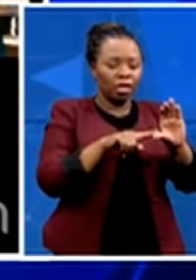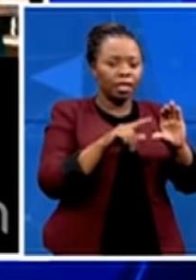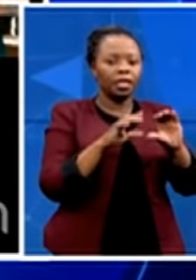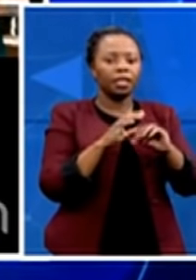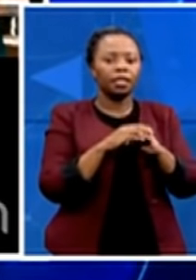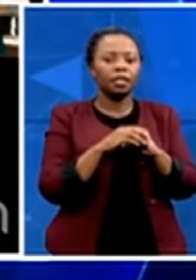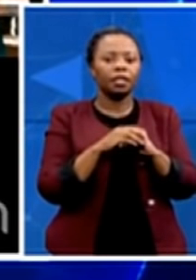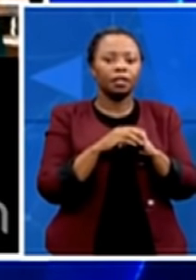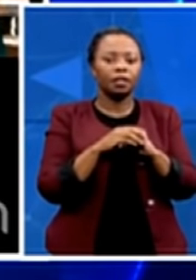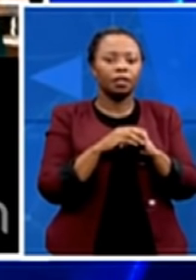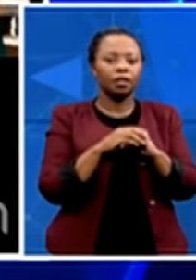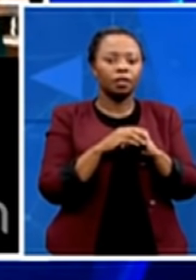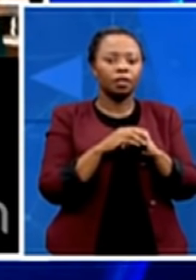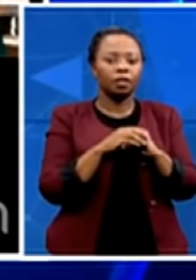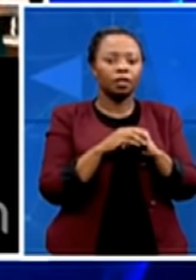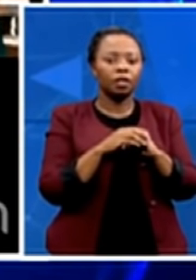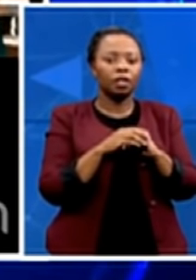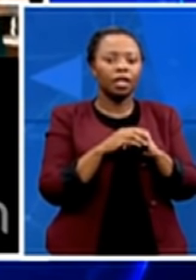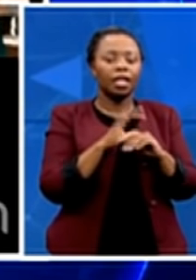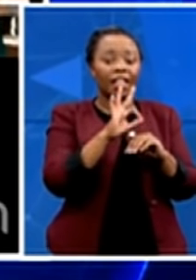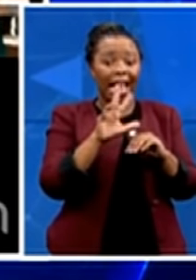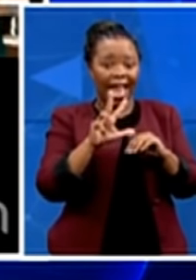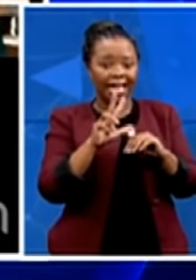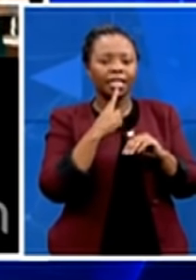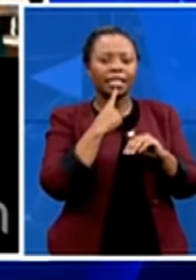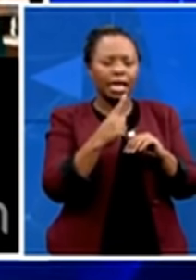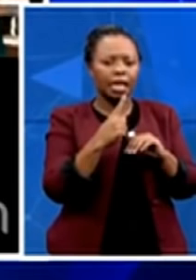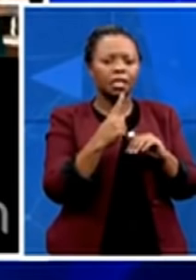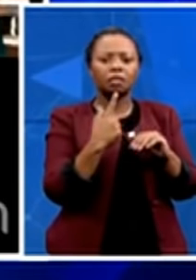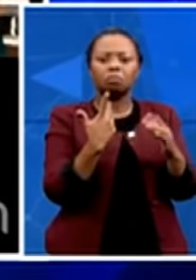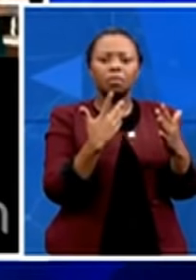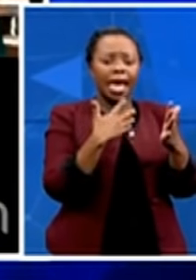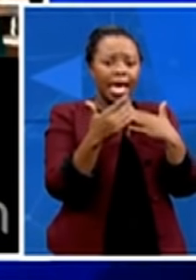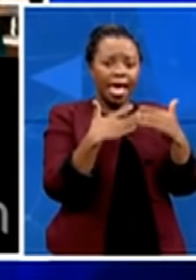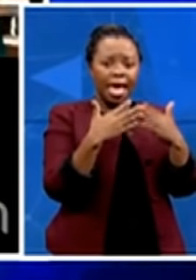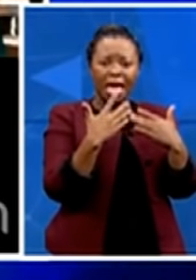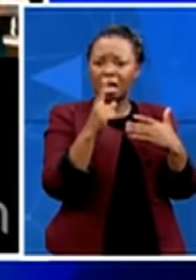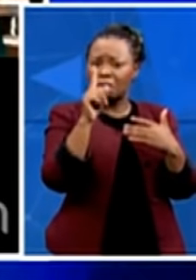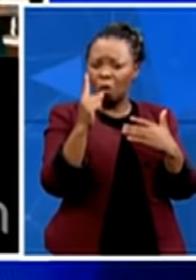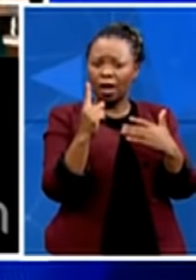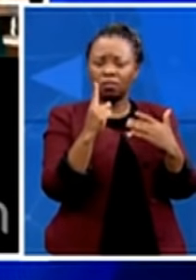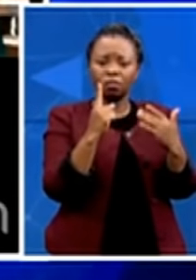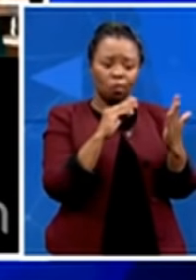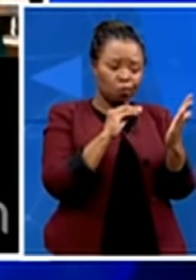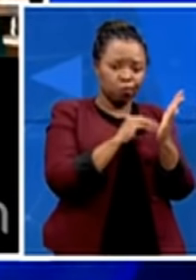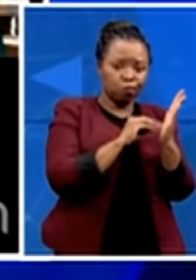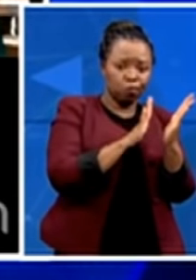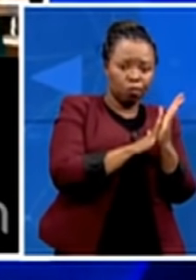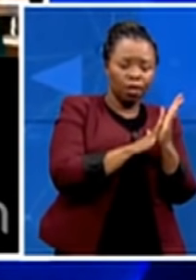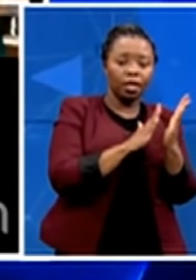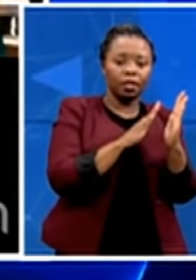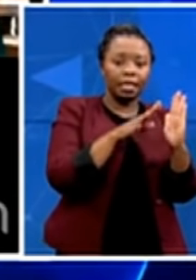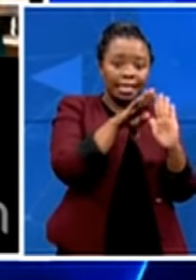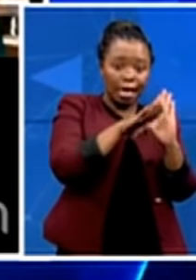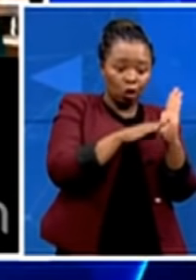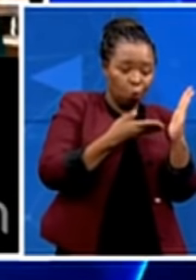says anyone listed in this section, and that includes former President Zuma, has the right